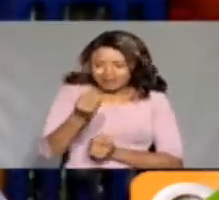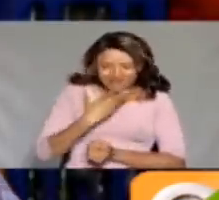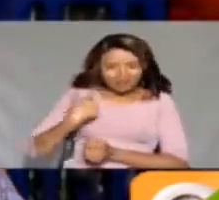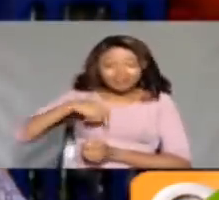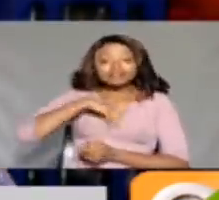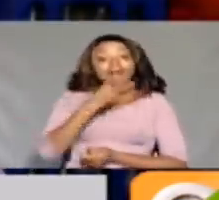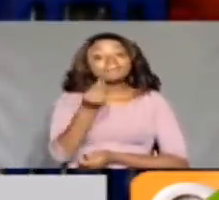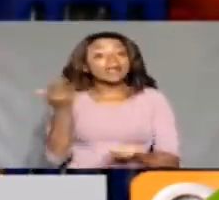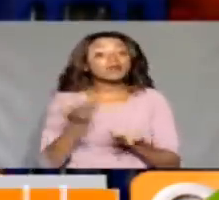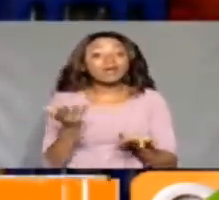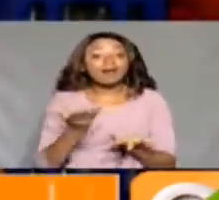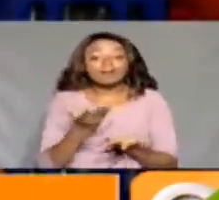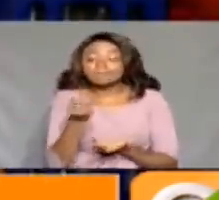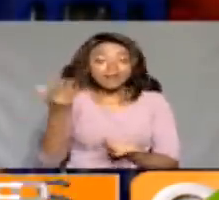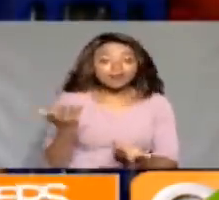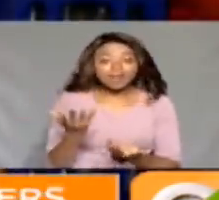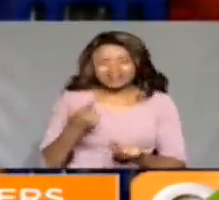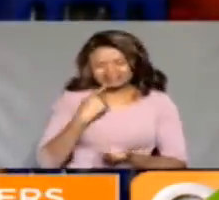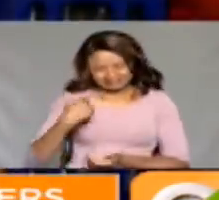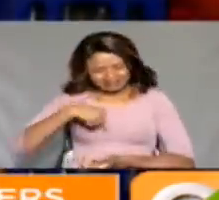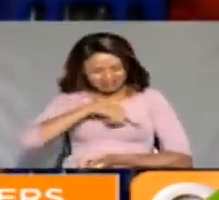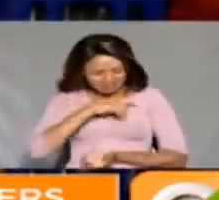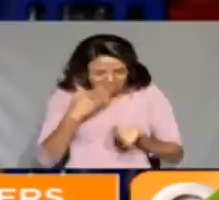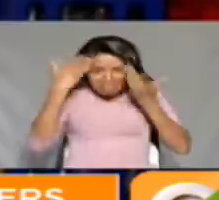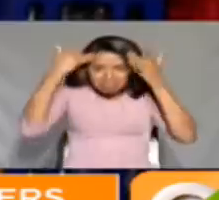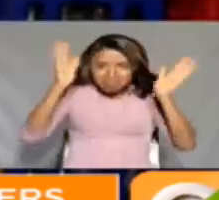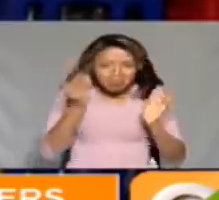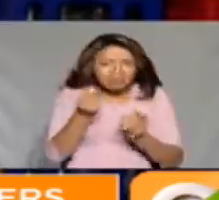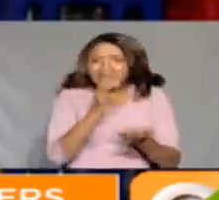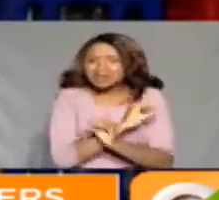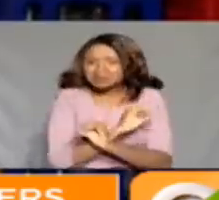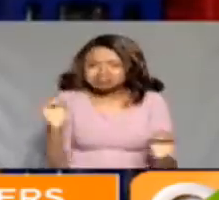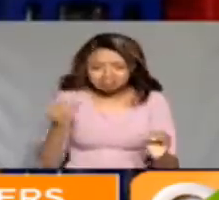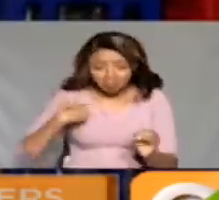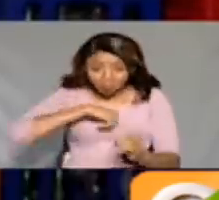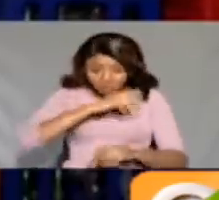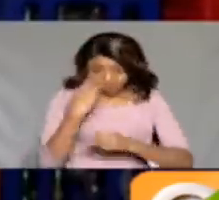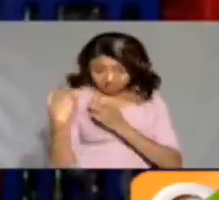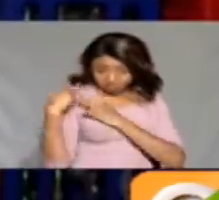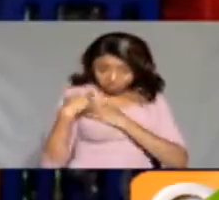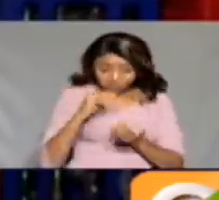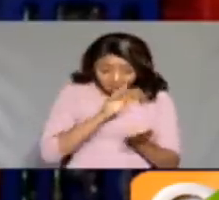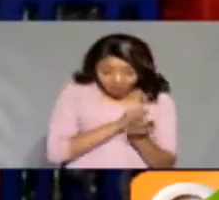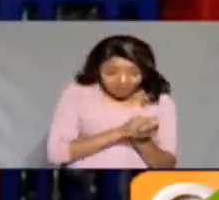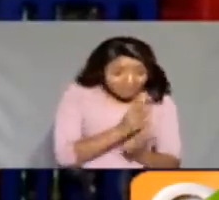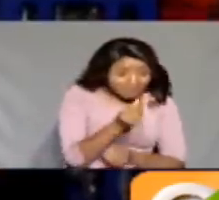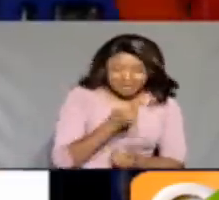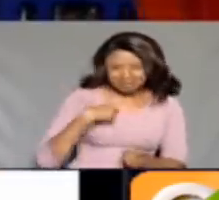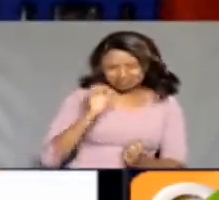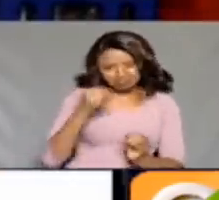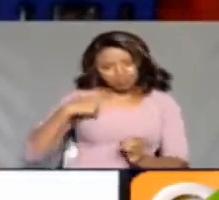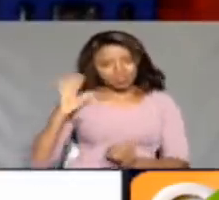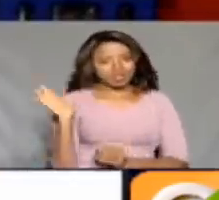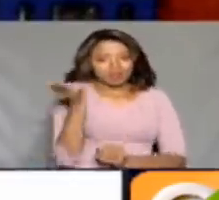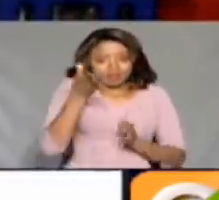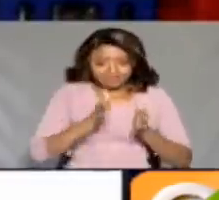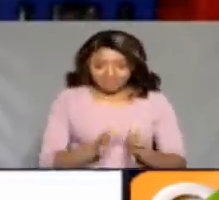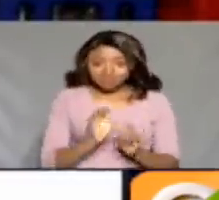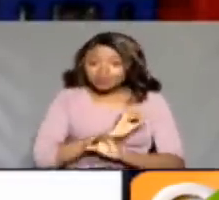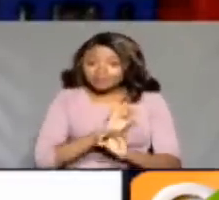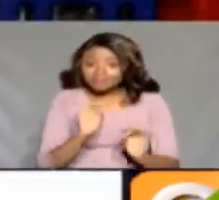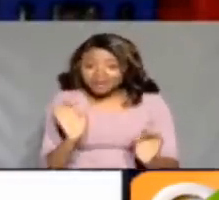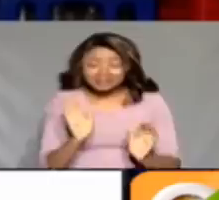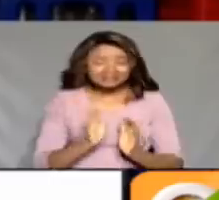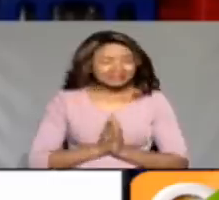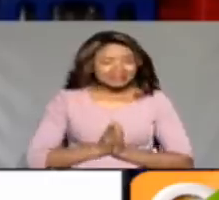ile mmeuza, tukaambia hakuna pesa, sisi hatujui na sisi si watu wa kaunta, si ni watu ni wafanyikazi. Wakatuliza